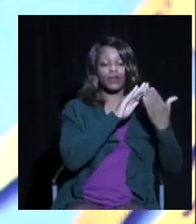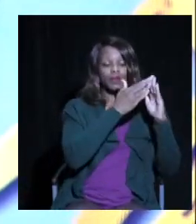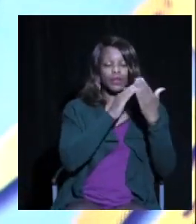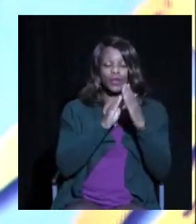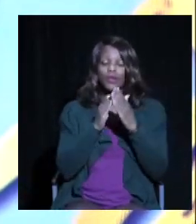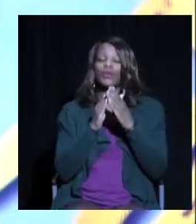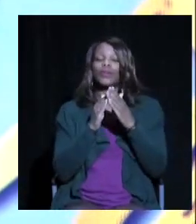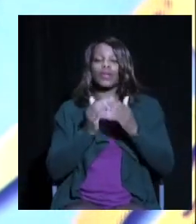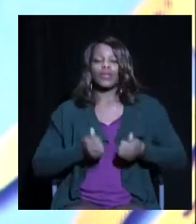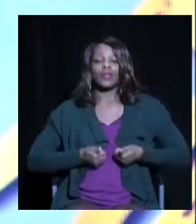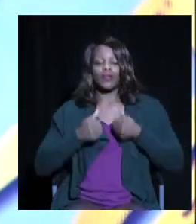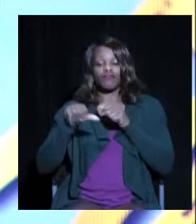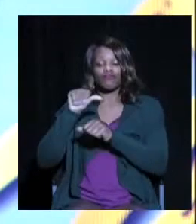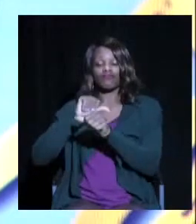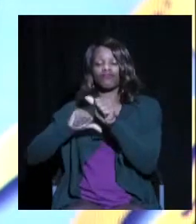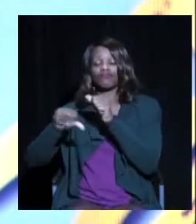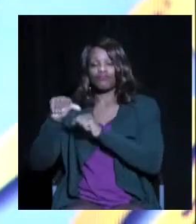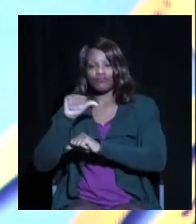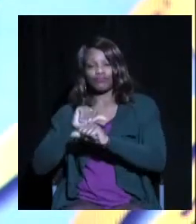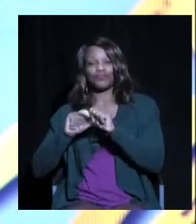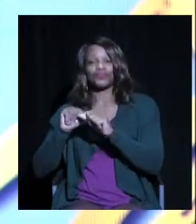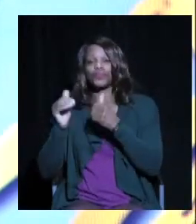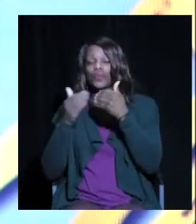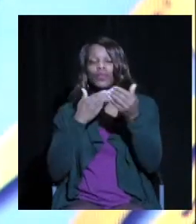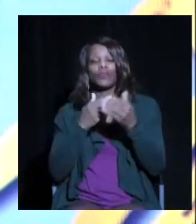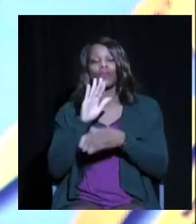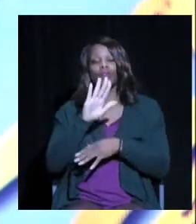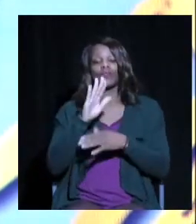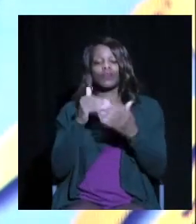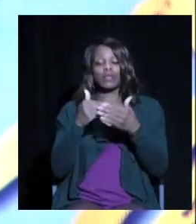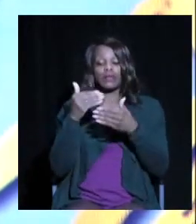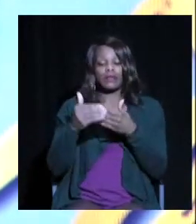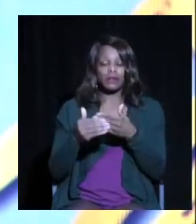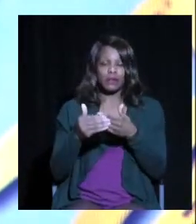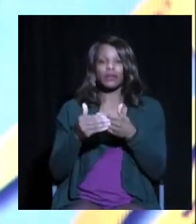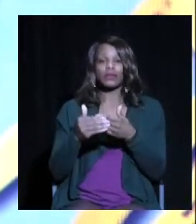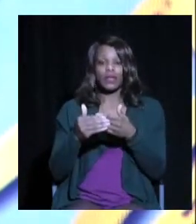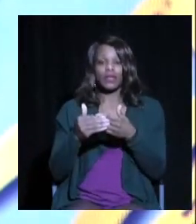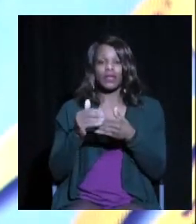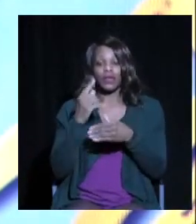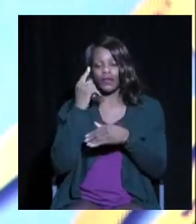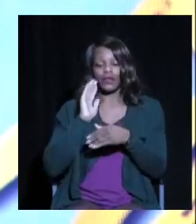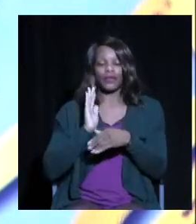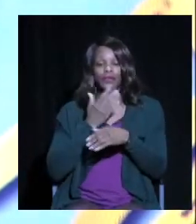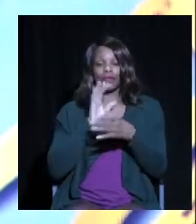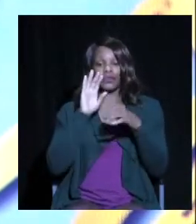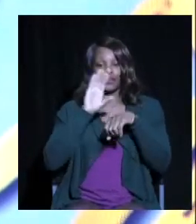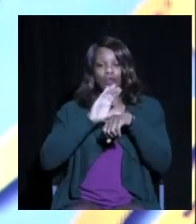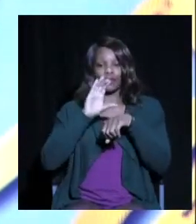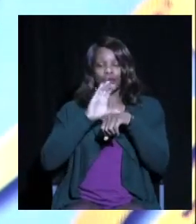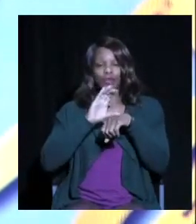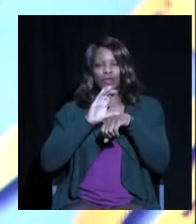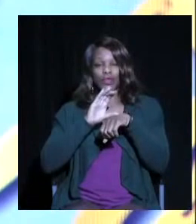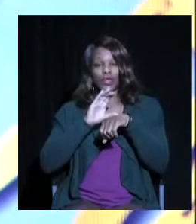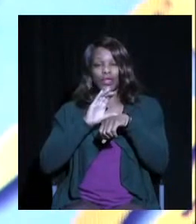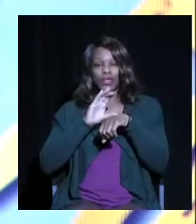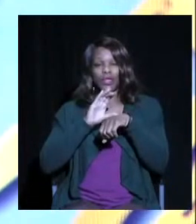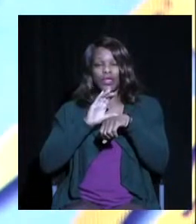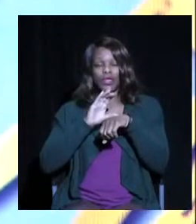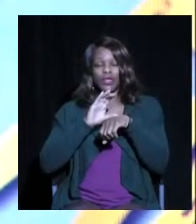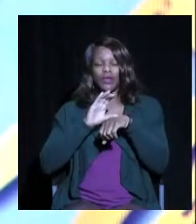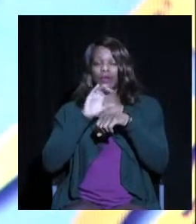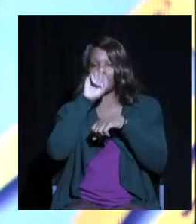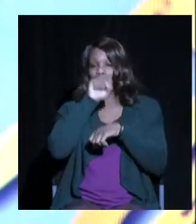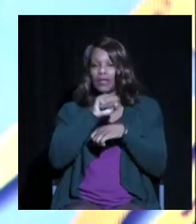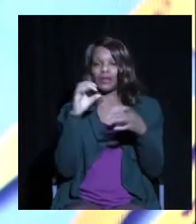love walking with each other in groups. Whatever your next step is in the life of this church, we would love to help connect you. So